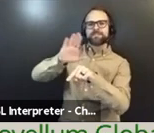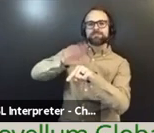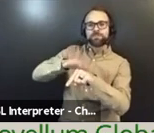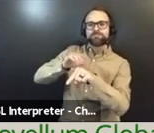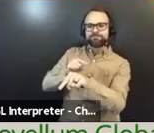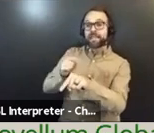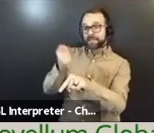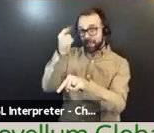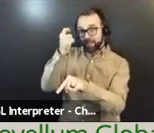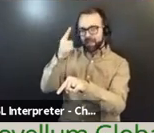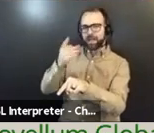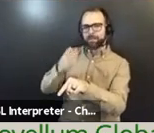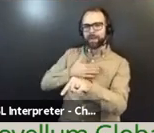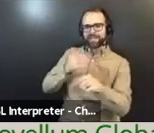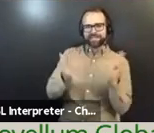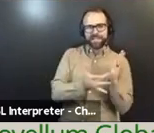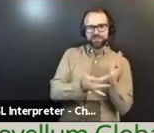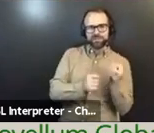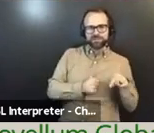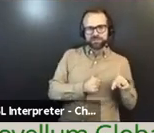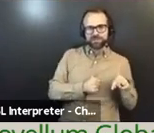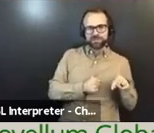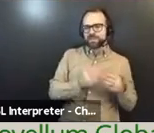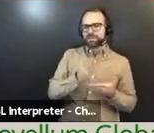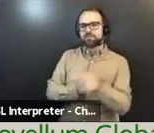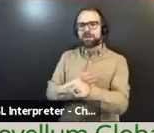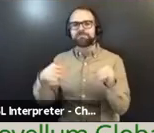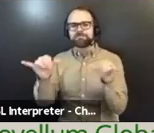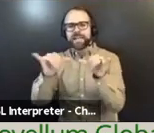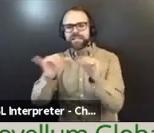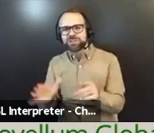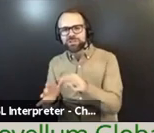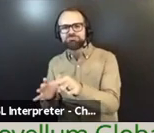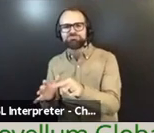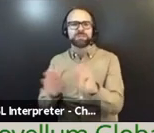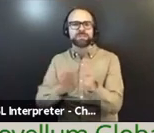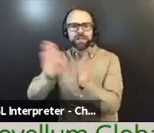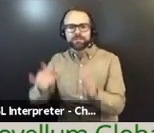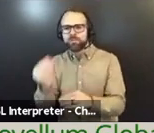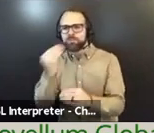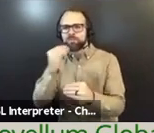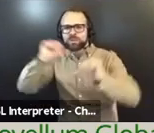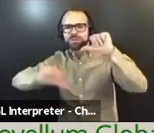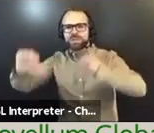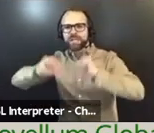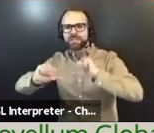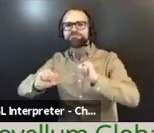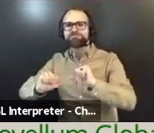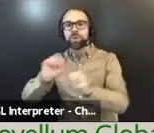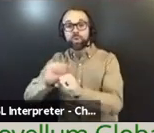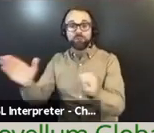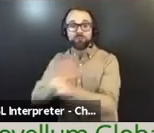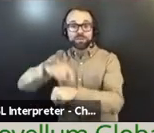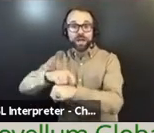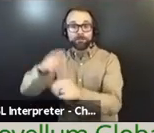actually understands your technology. So some firms have engineers, developers, food scientists as consultants that work for them full-time on